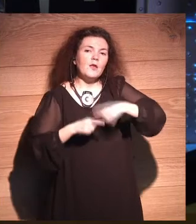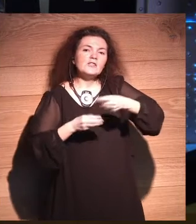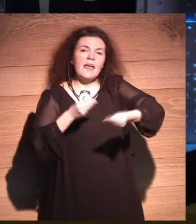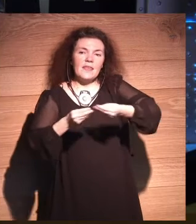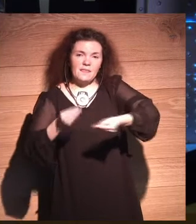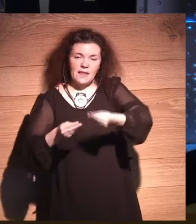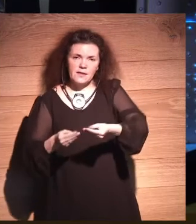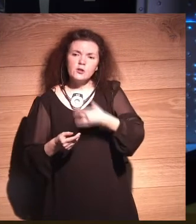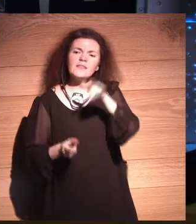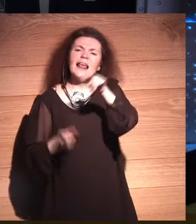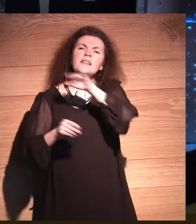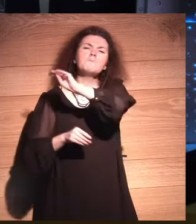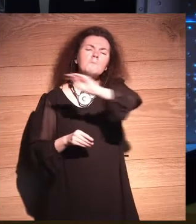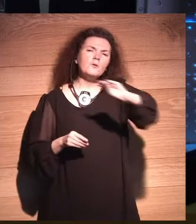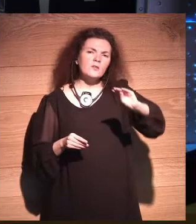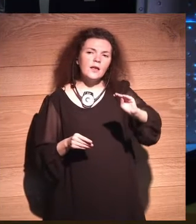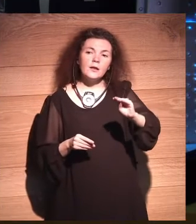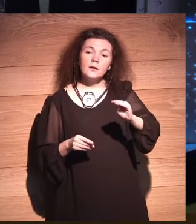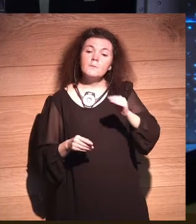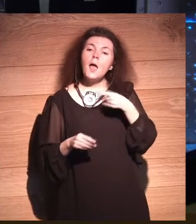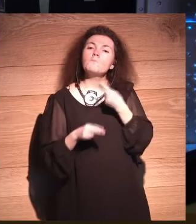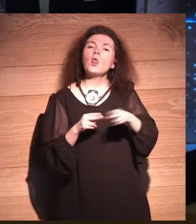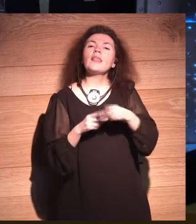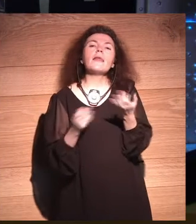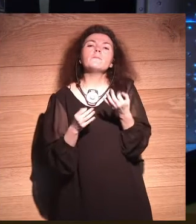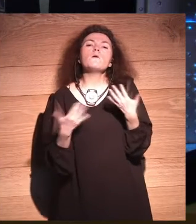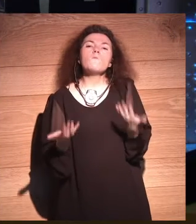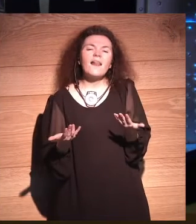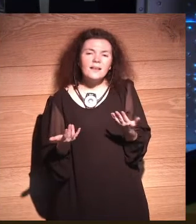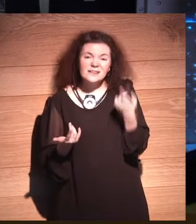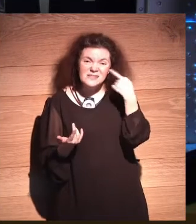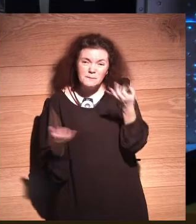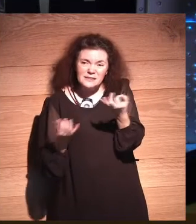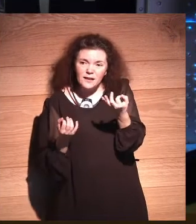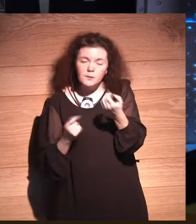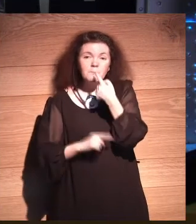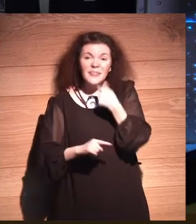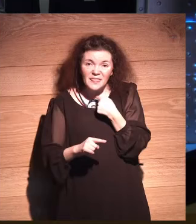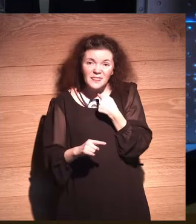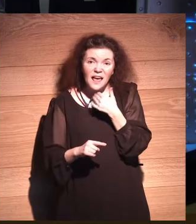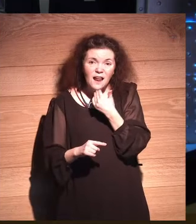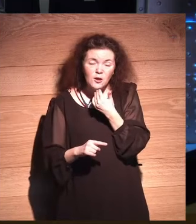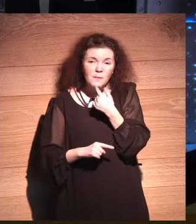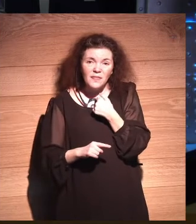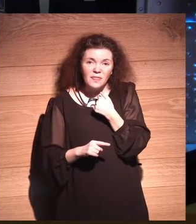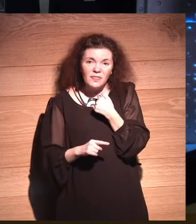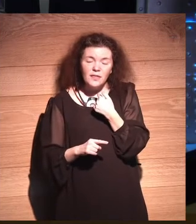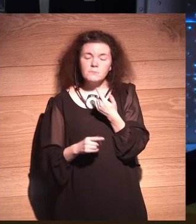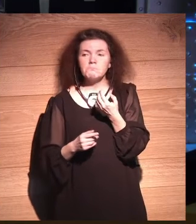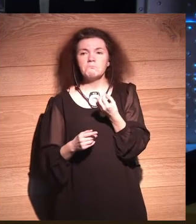our policies? And you know what? They told us. It will not surprise you to hear that we got something on the order